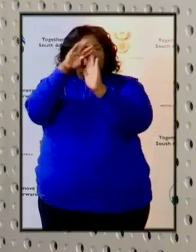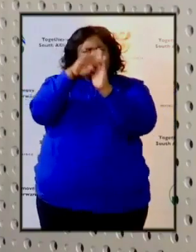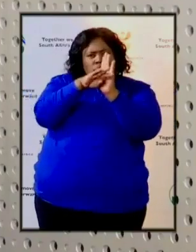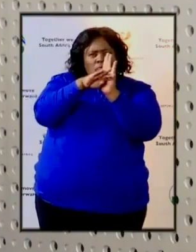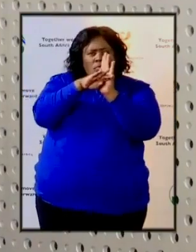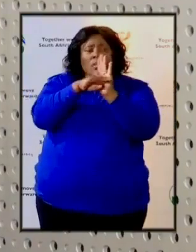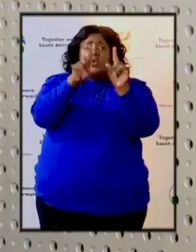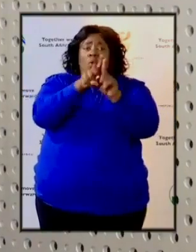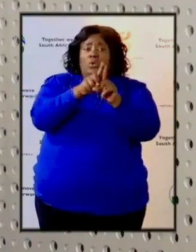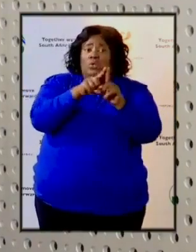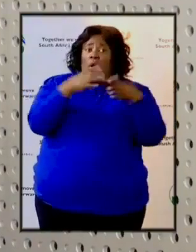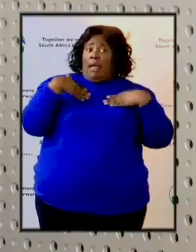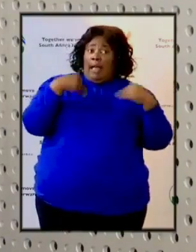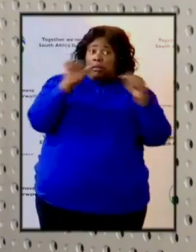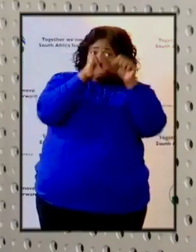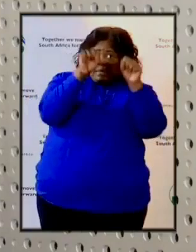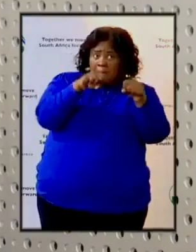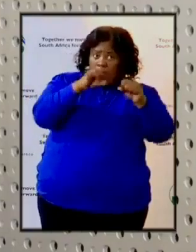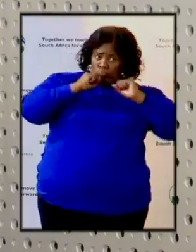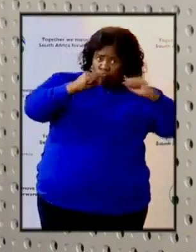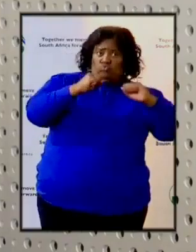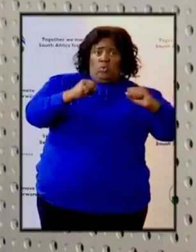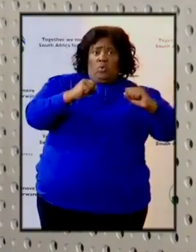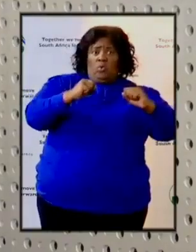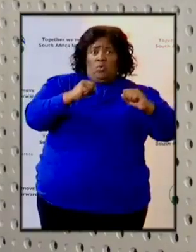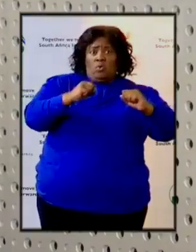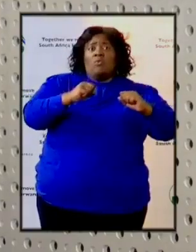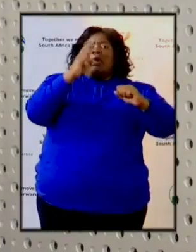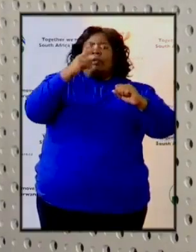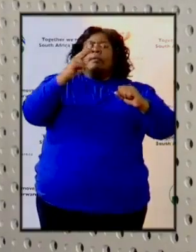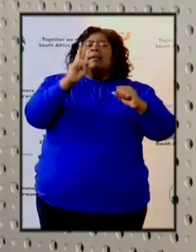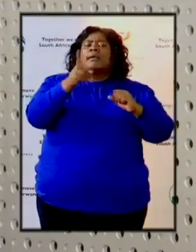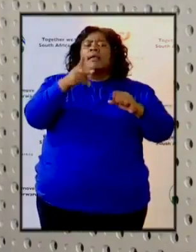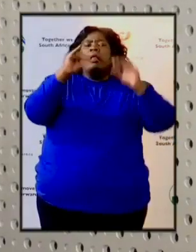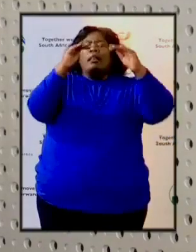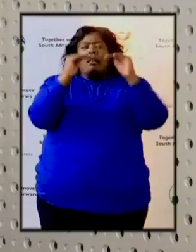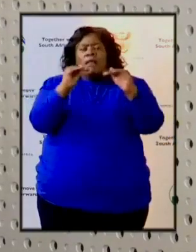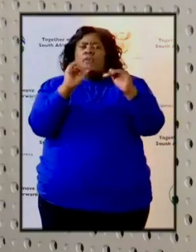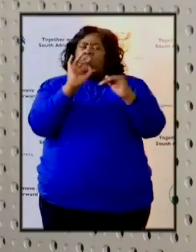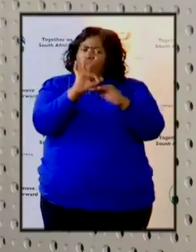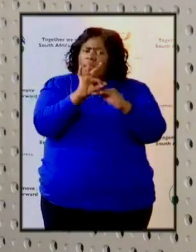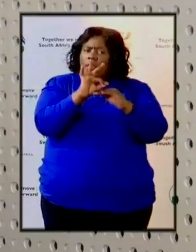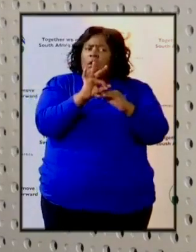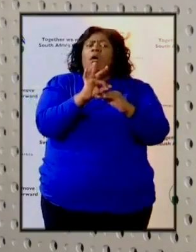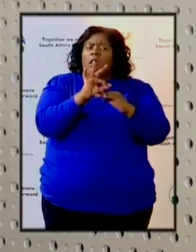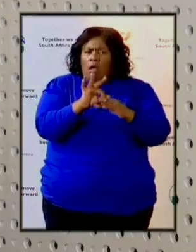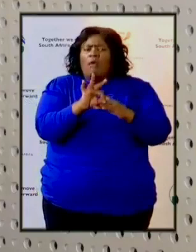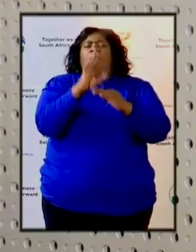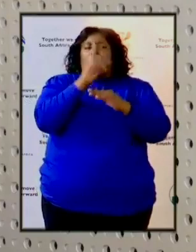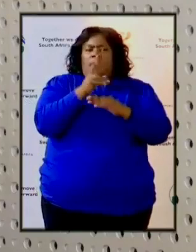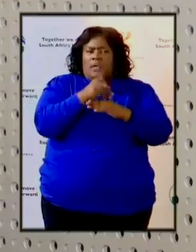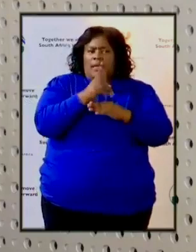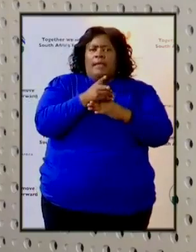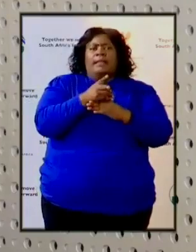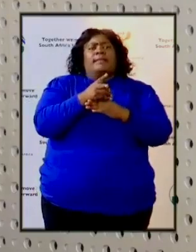system. Get to level 3, reduce again infections, strengthen our health system,